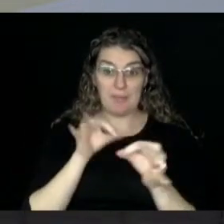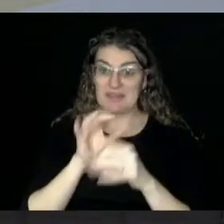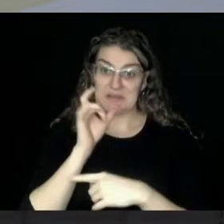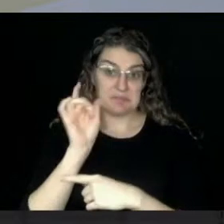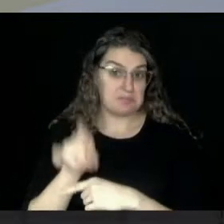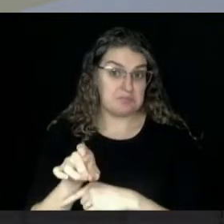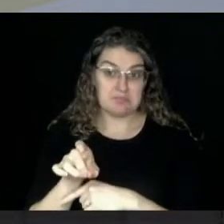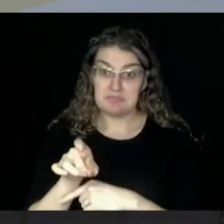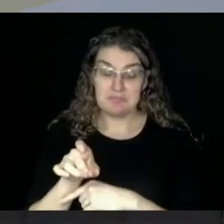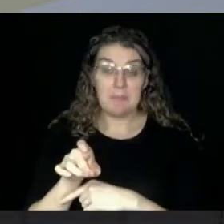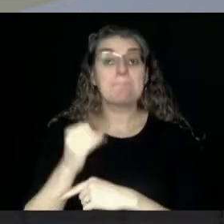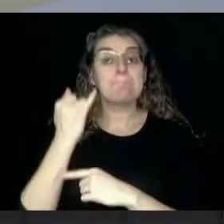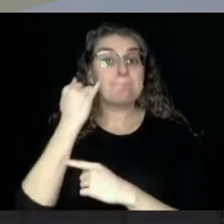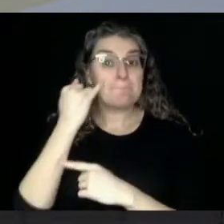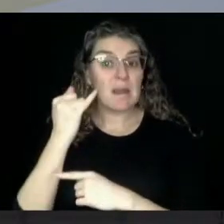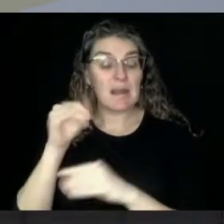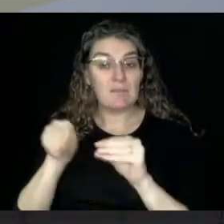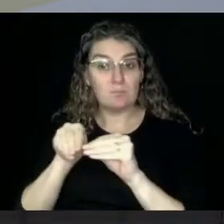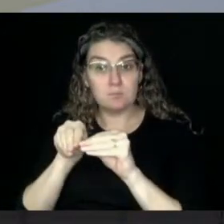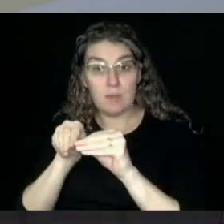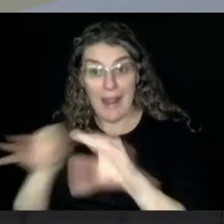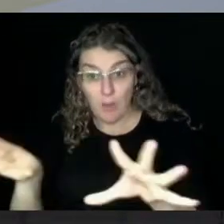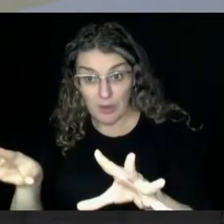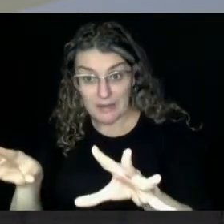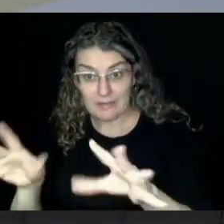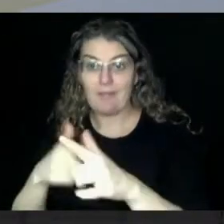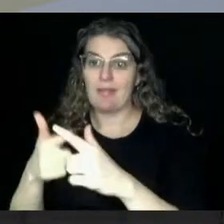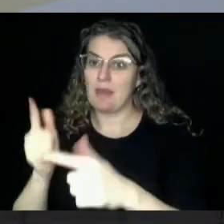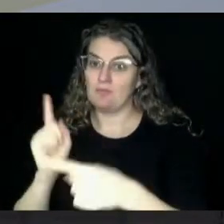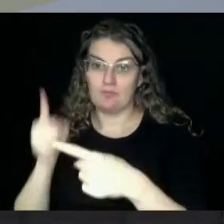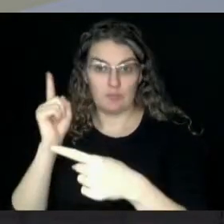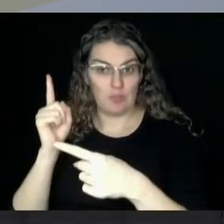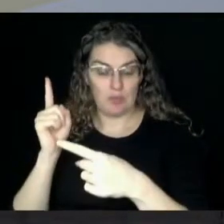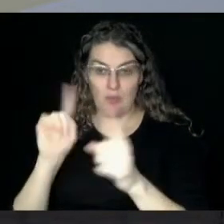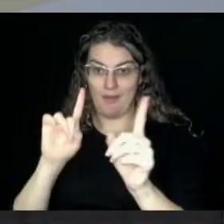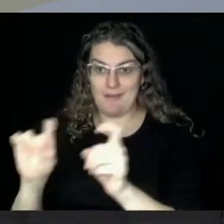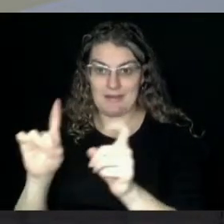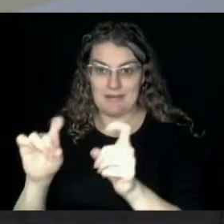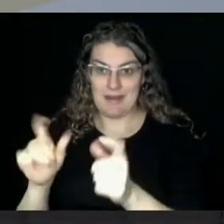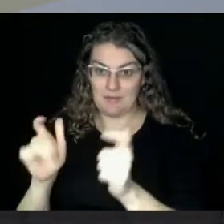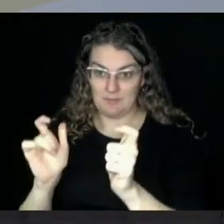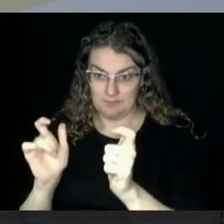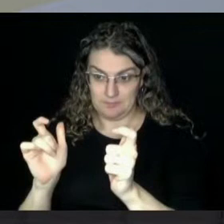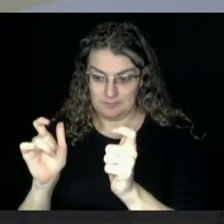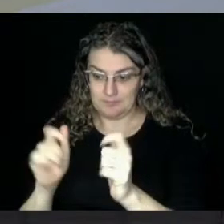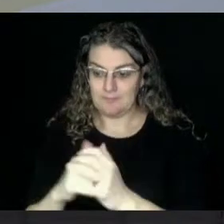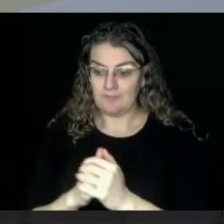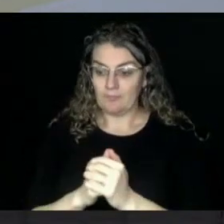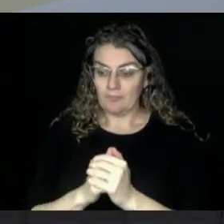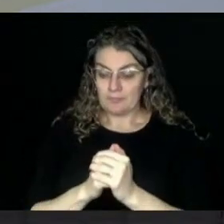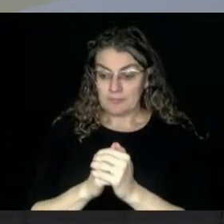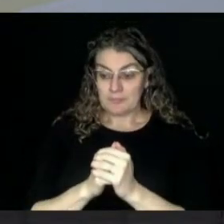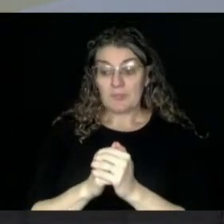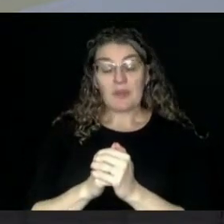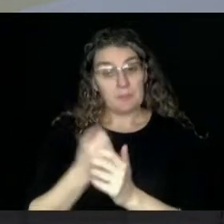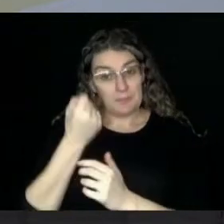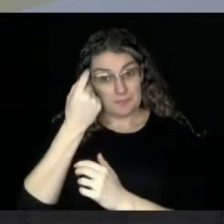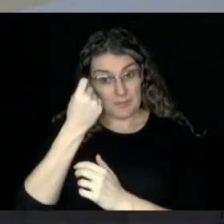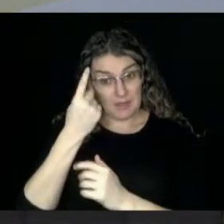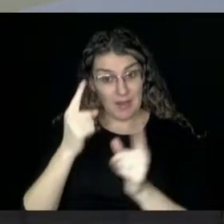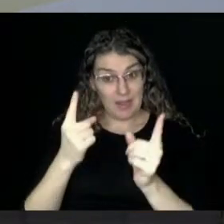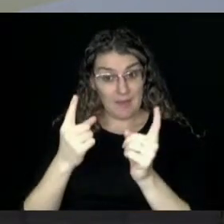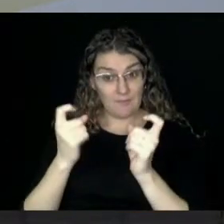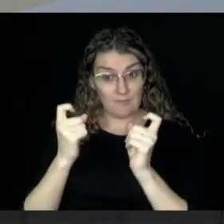situation where there is virus circulating in the community. Rapid tests are not all the same. We